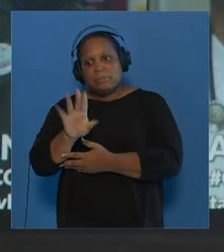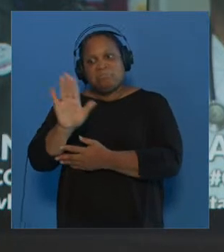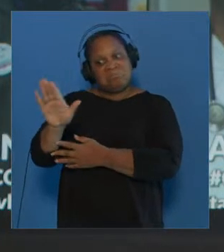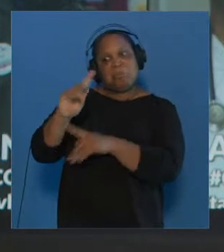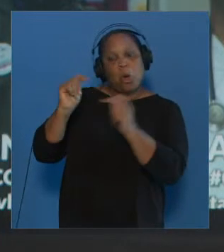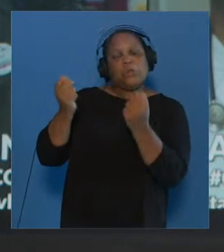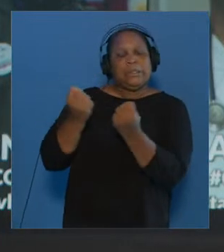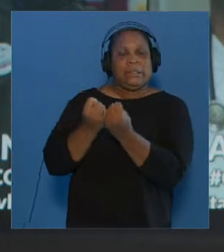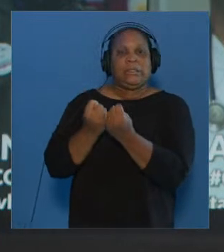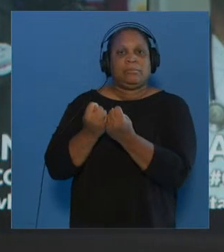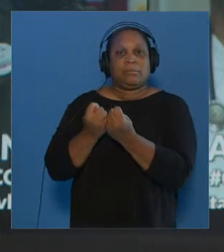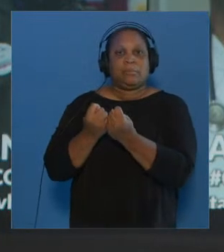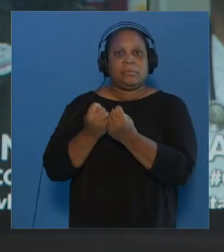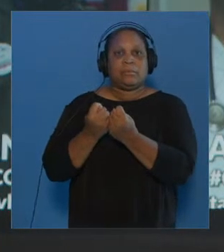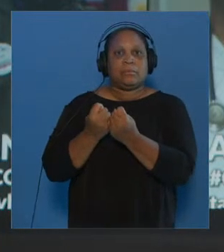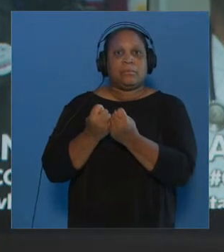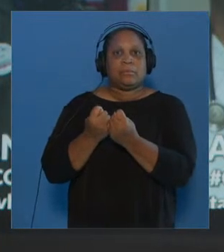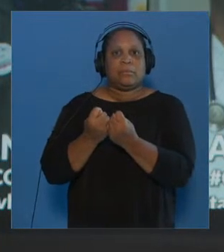these